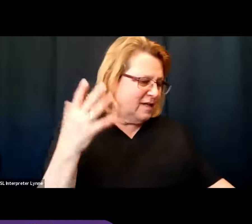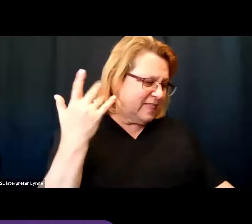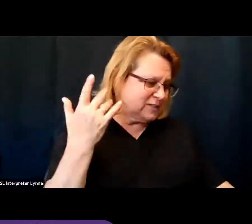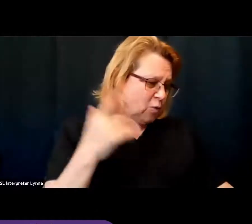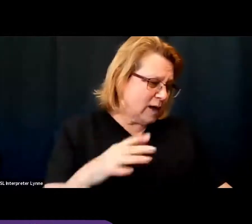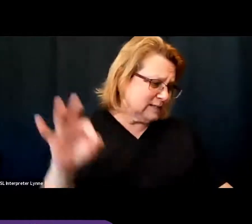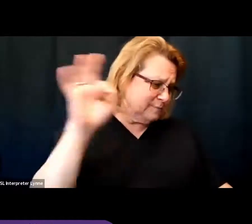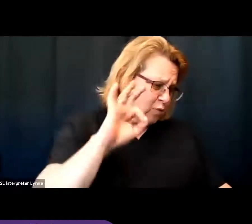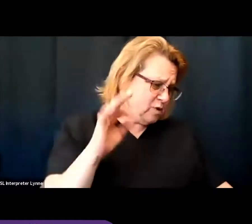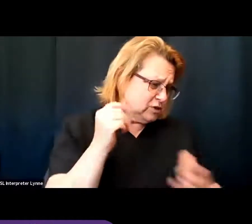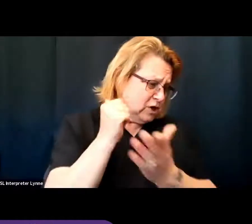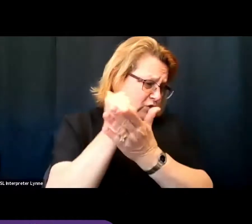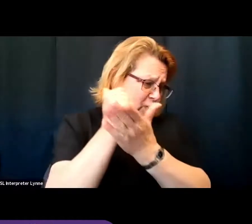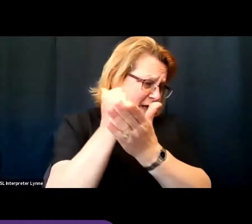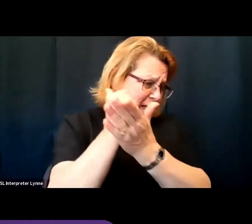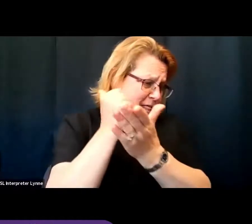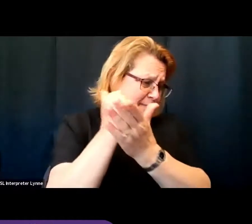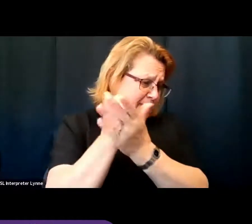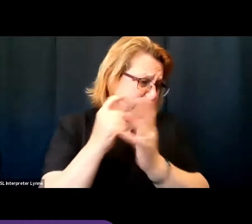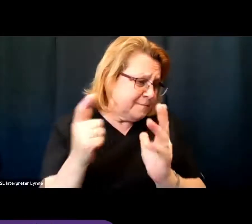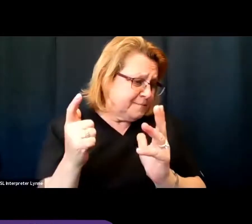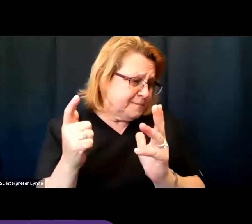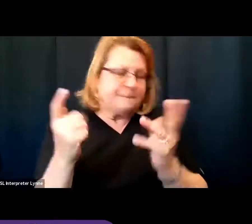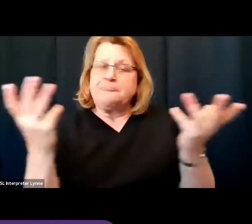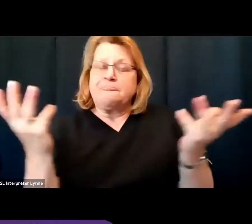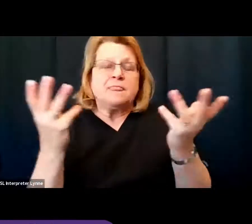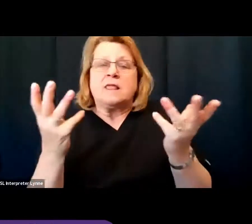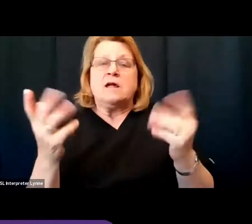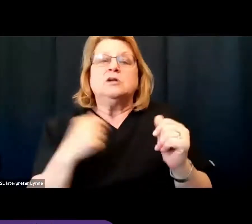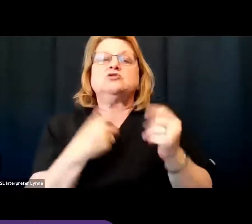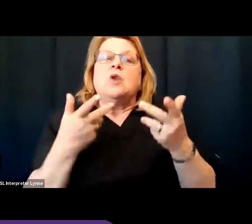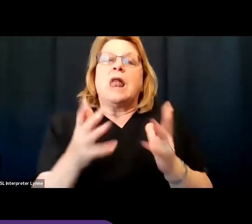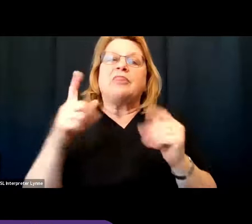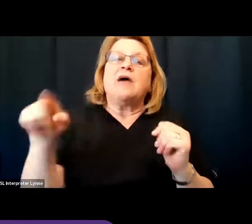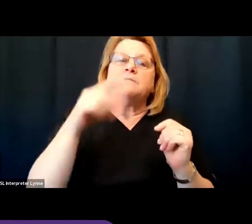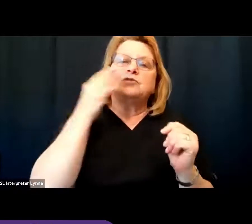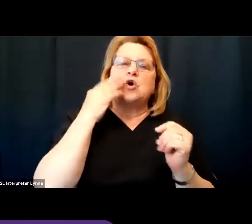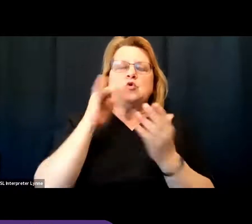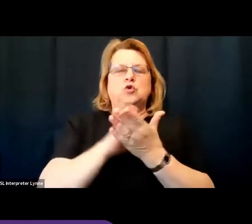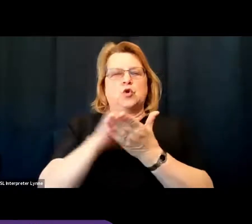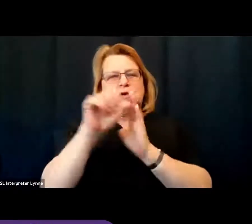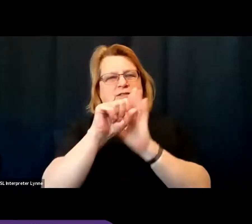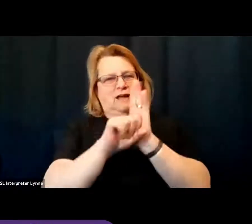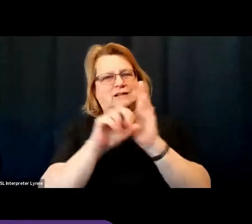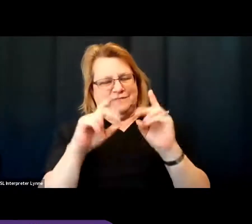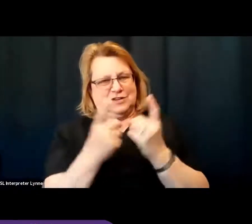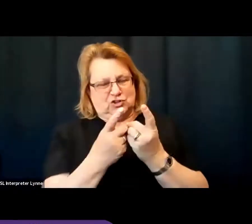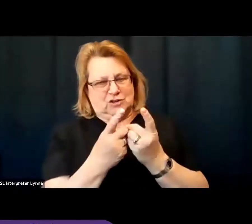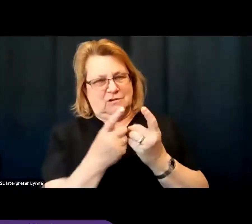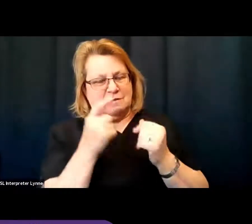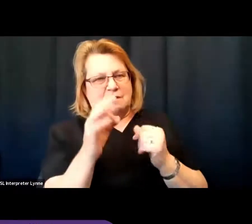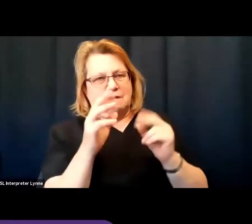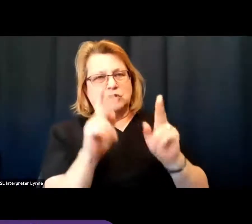educate people about housing discrimination and also to let them know that the New York State Division of Human Rights is here as a resource